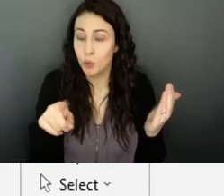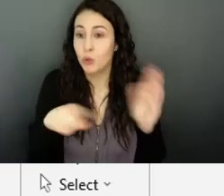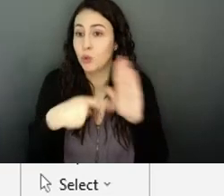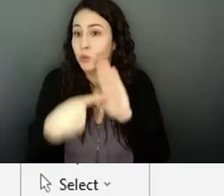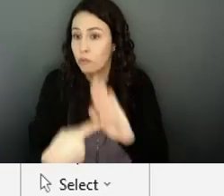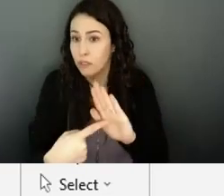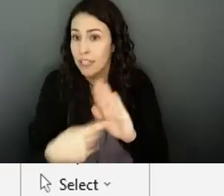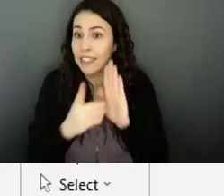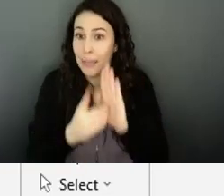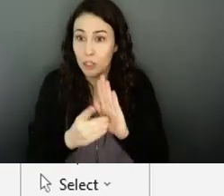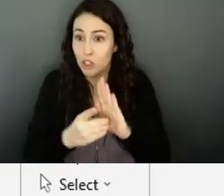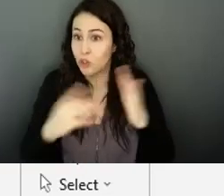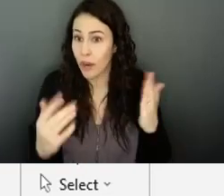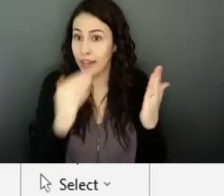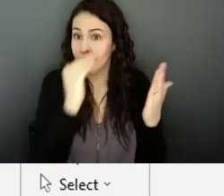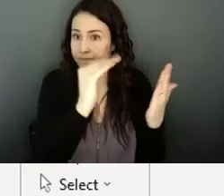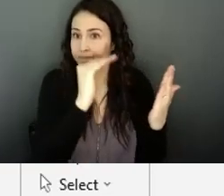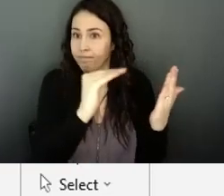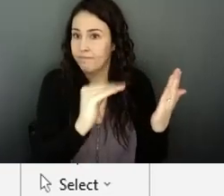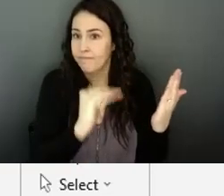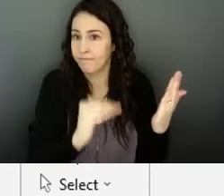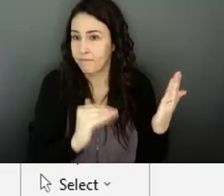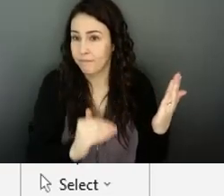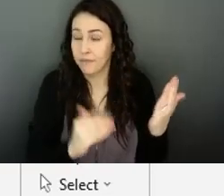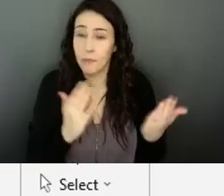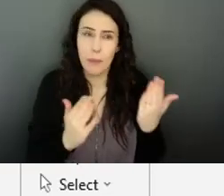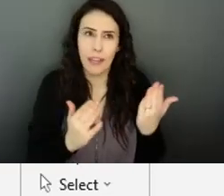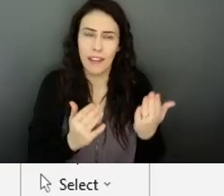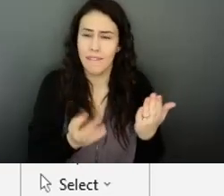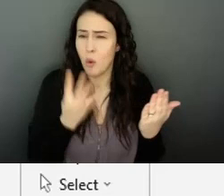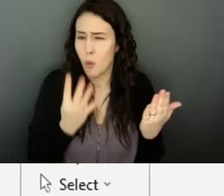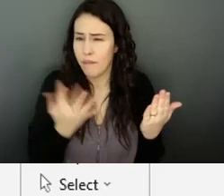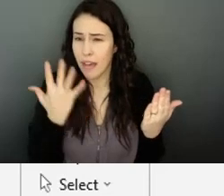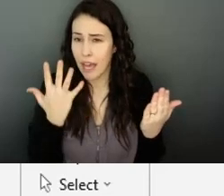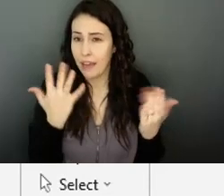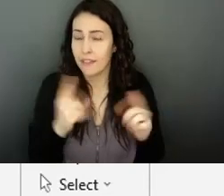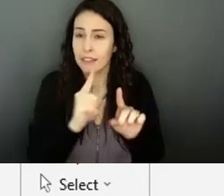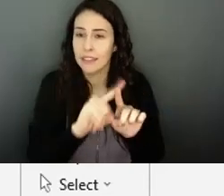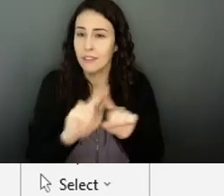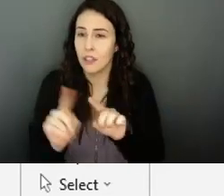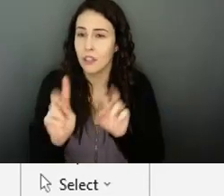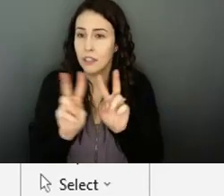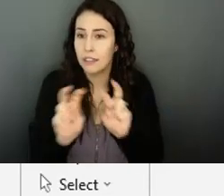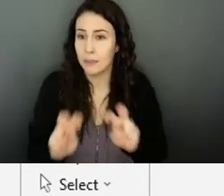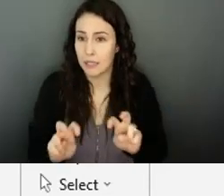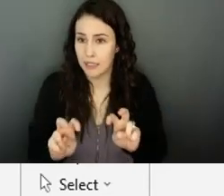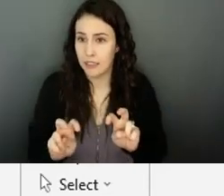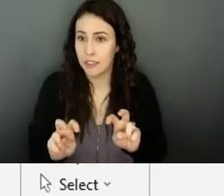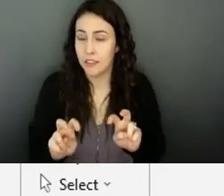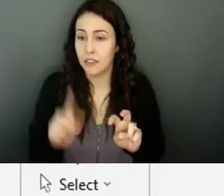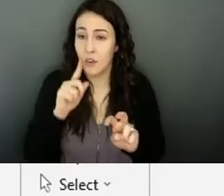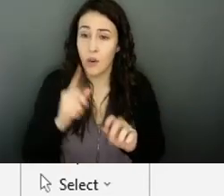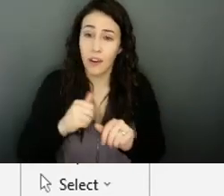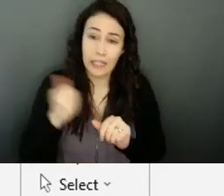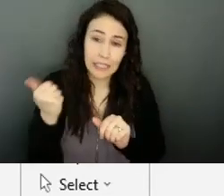demonstrate. And there are maybe 4, maybe 5 different assessments. And that is in every course that we have